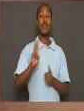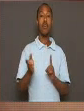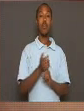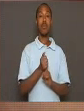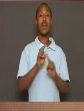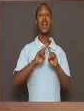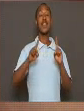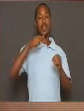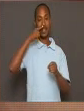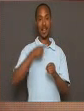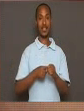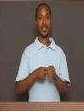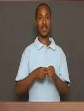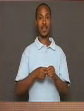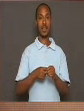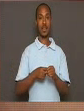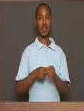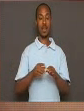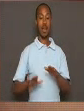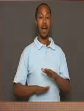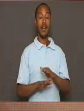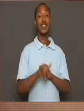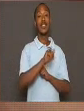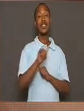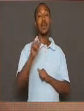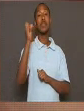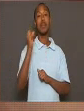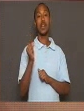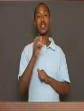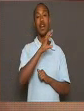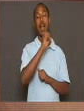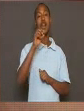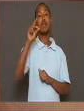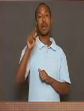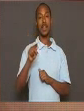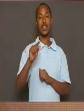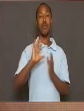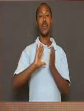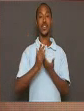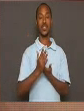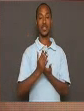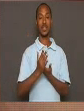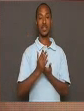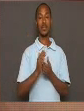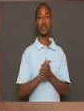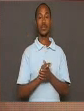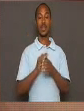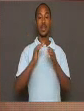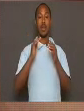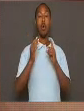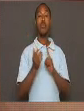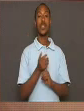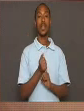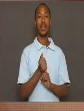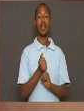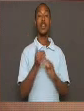of different gases under the same temperature and pressure conditions contain